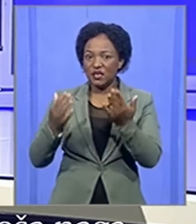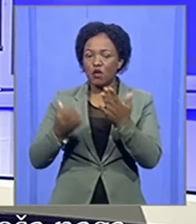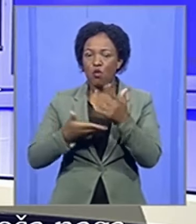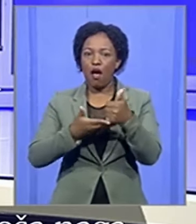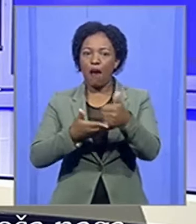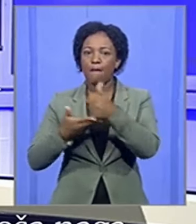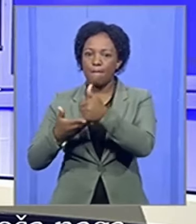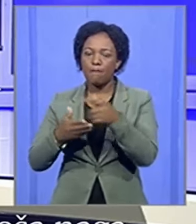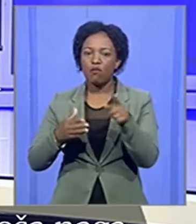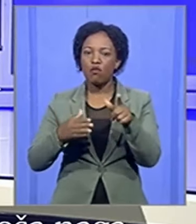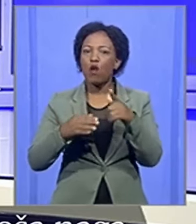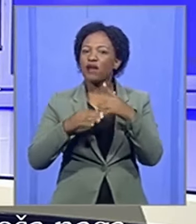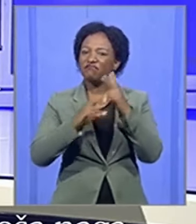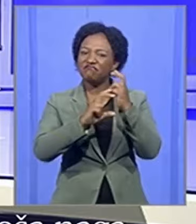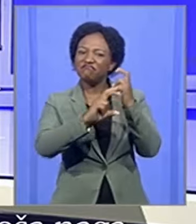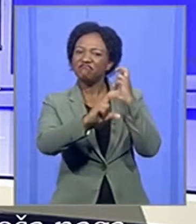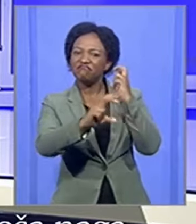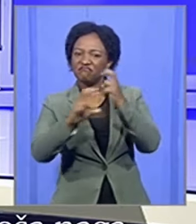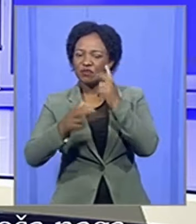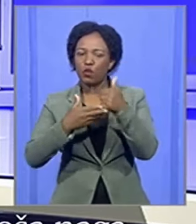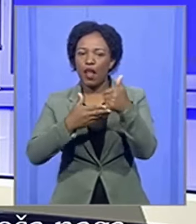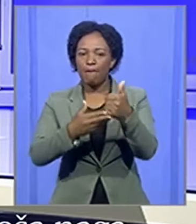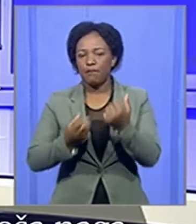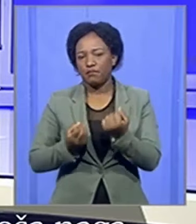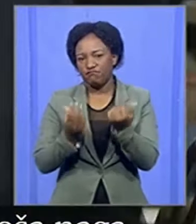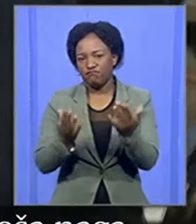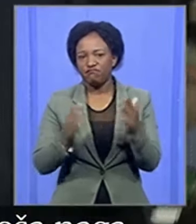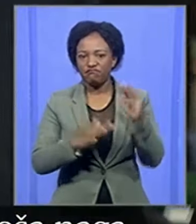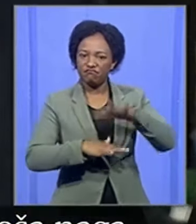kgoro ya merero ya selegae ka nageng.